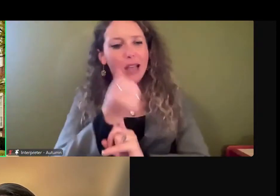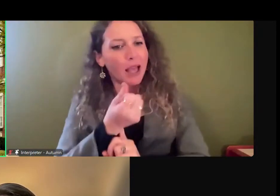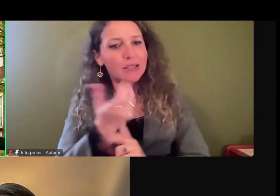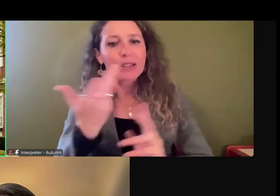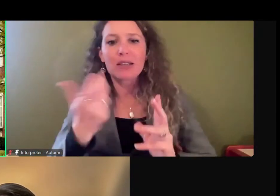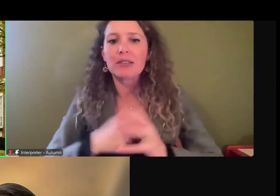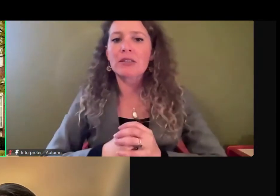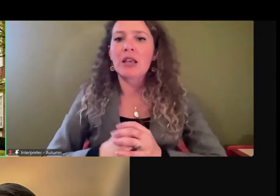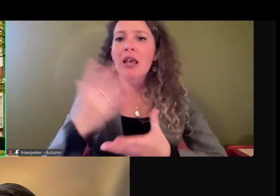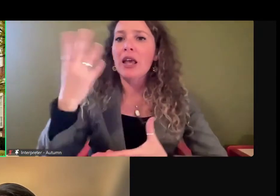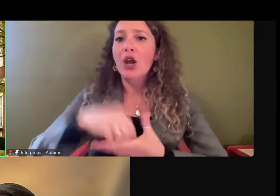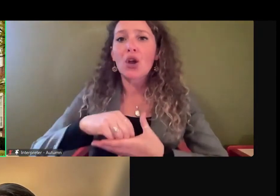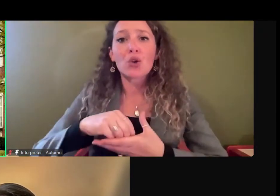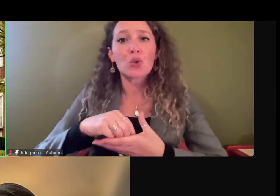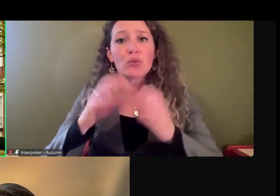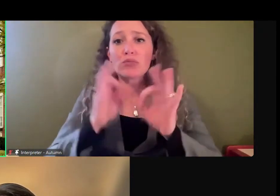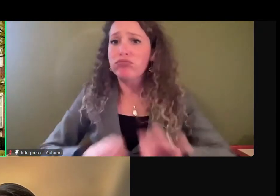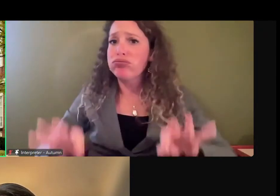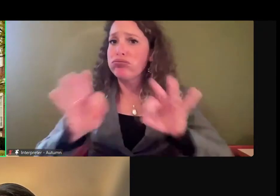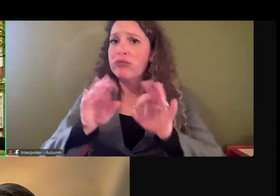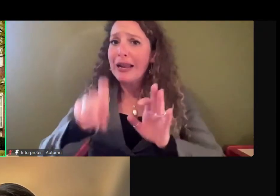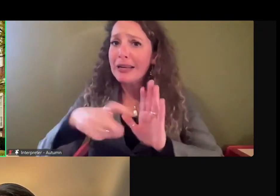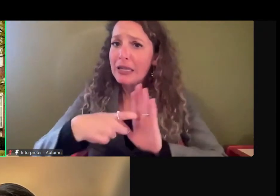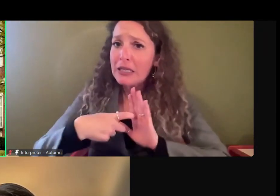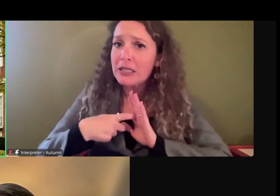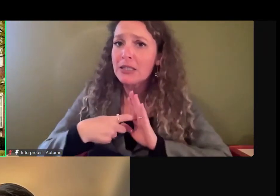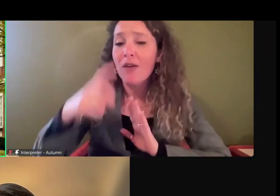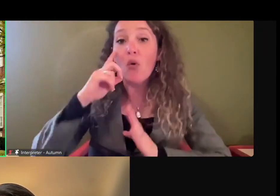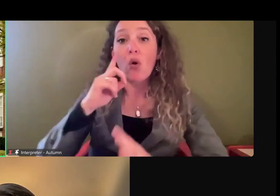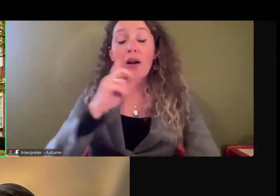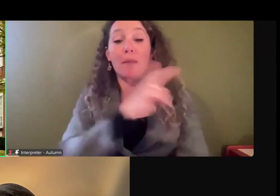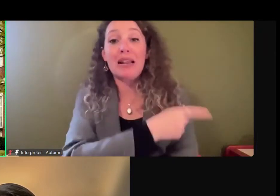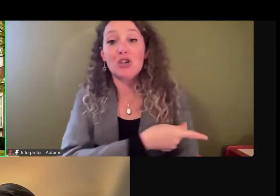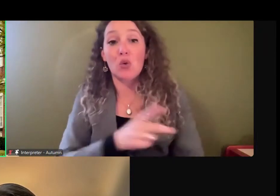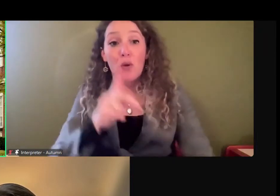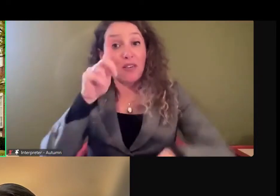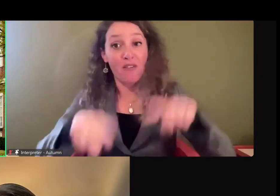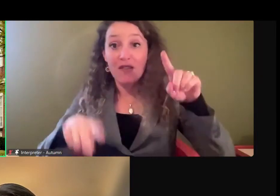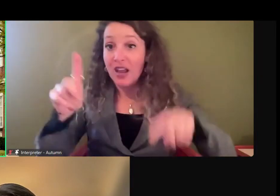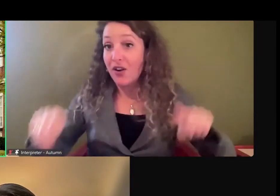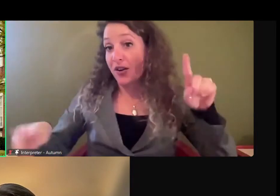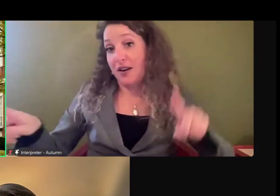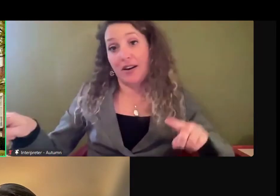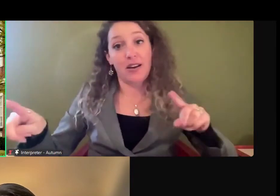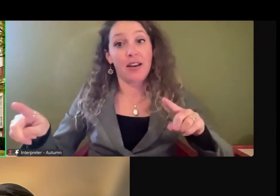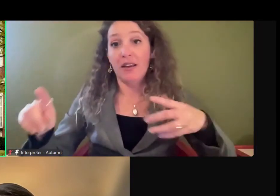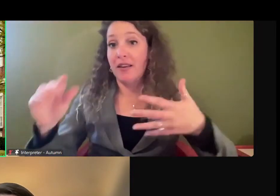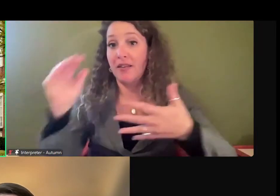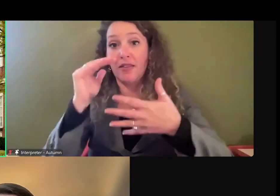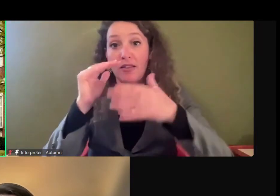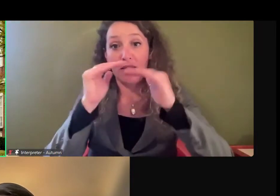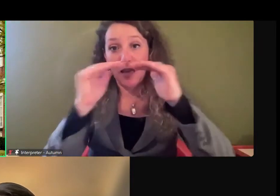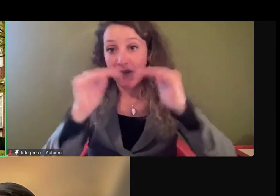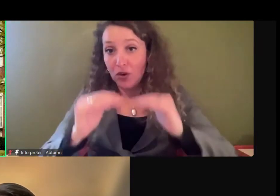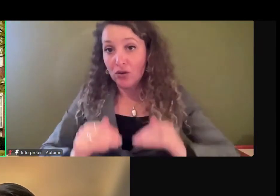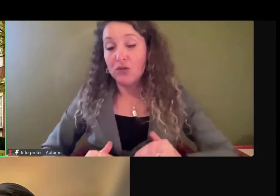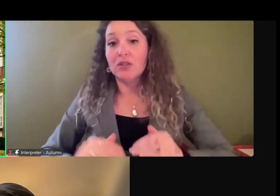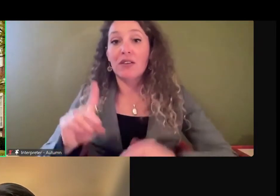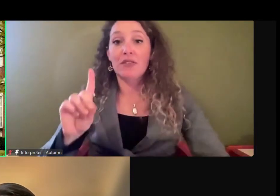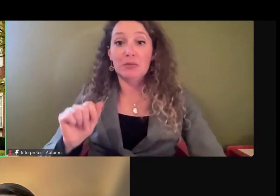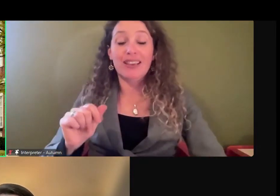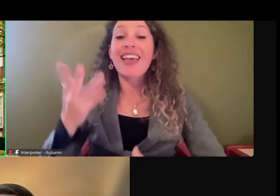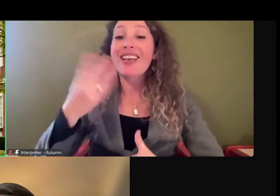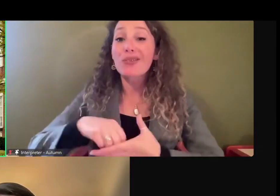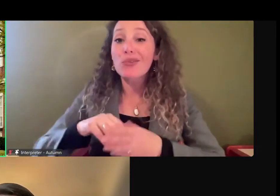includes significant needs of patients with varying degrees of disabilities, including their family